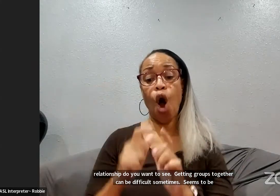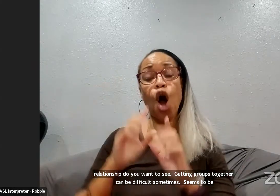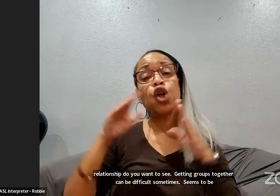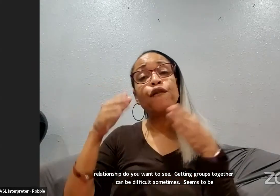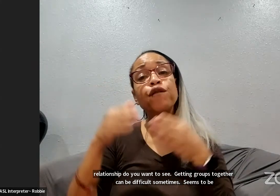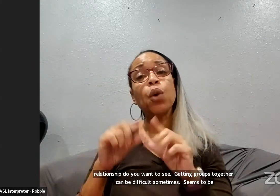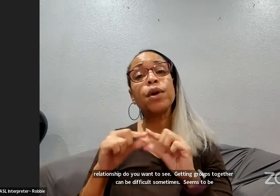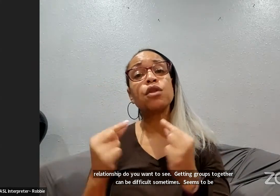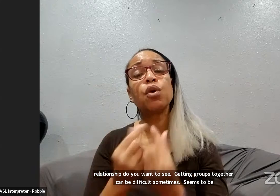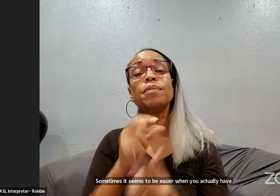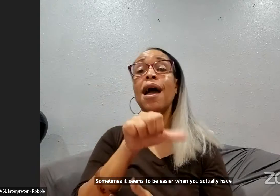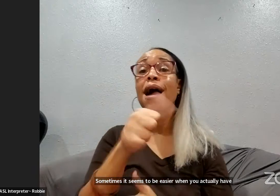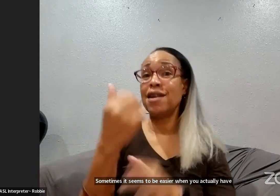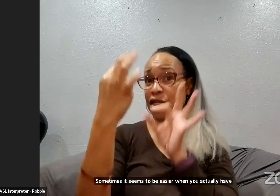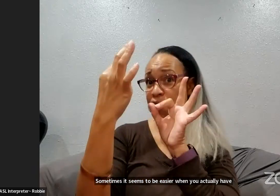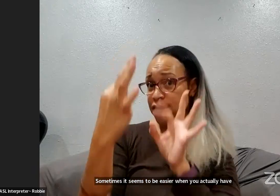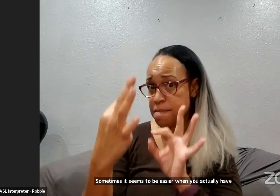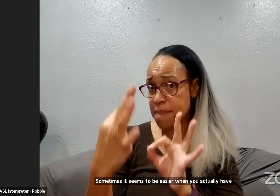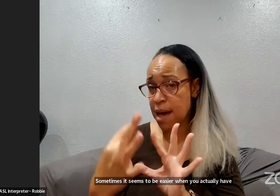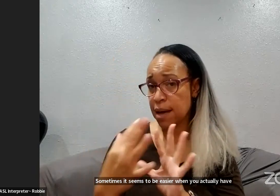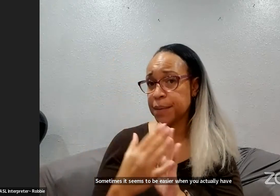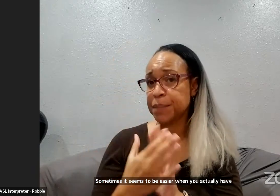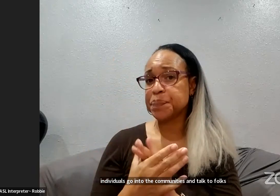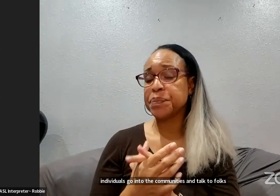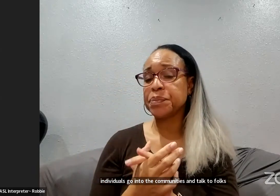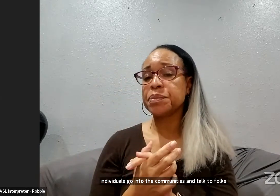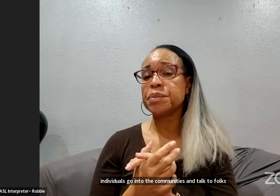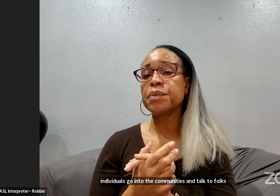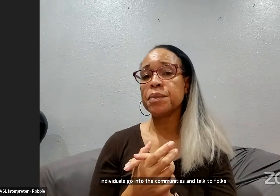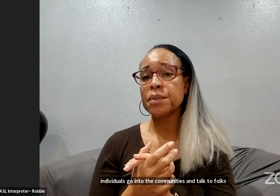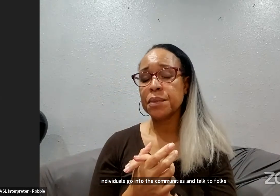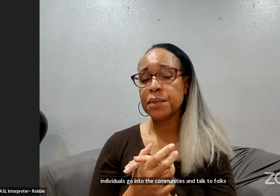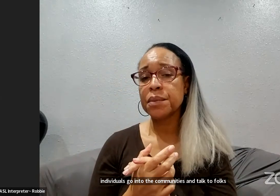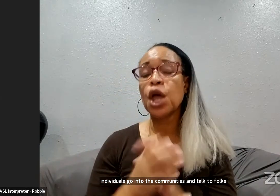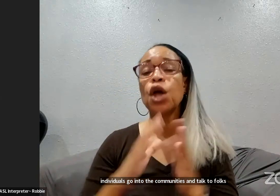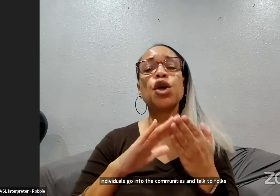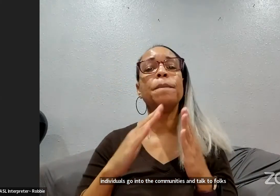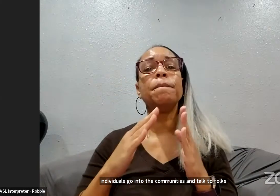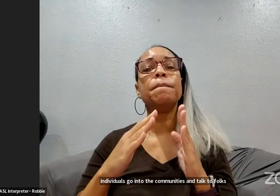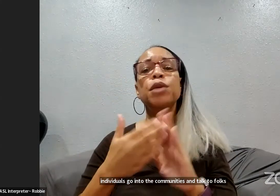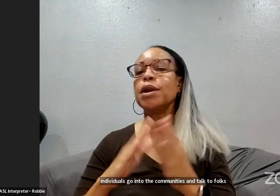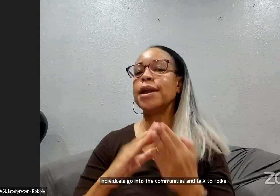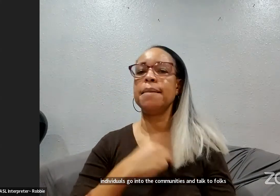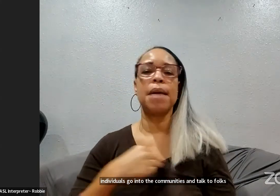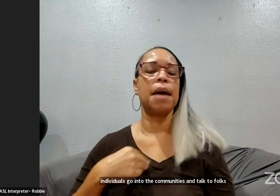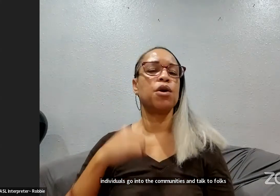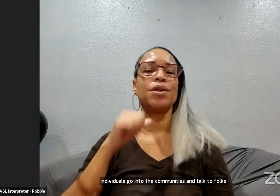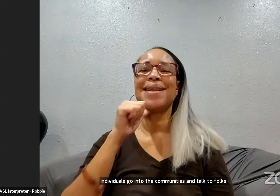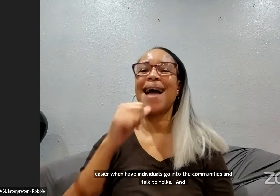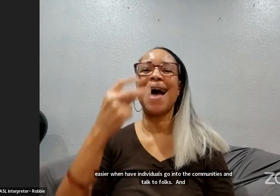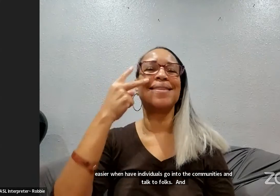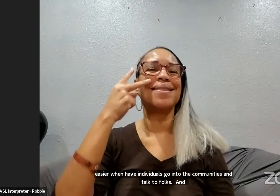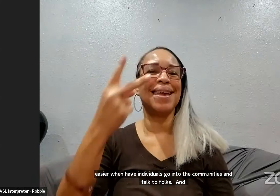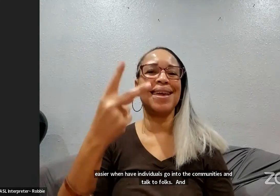Another feedback was community members not seeing things being implemented. And